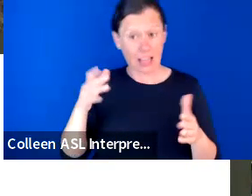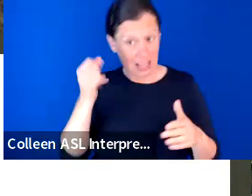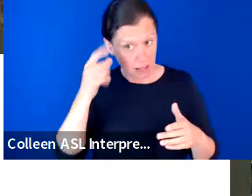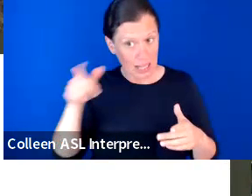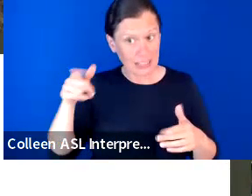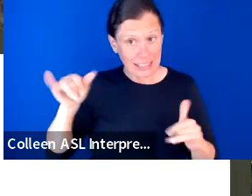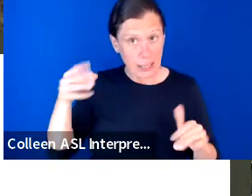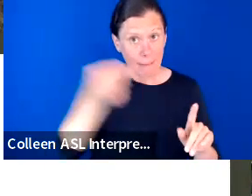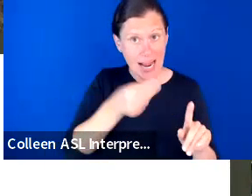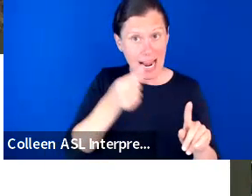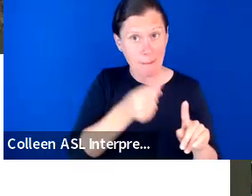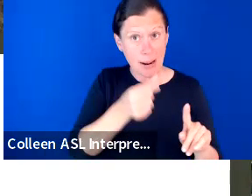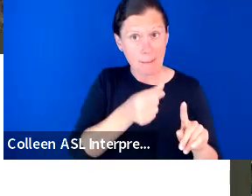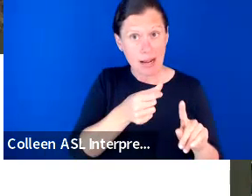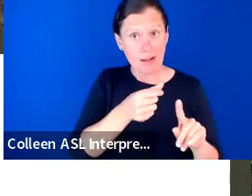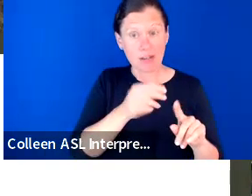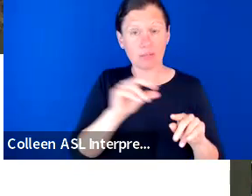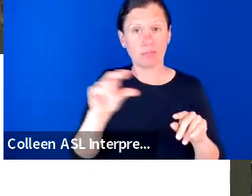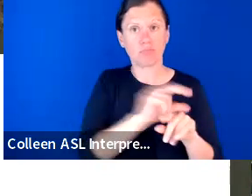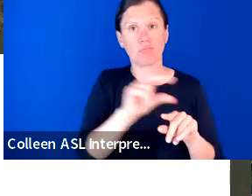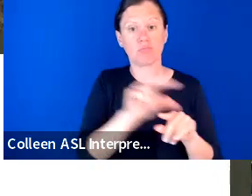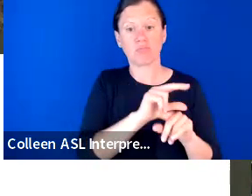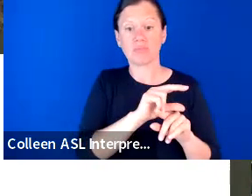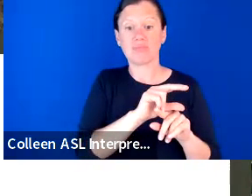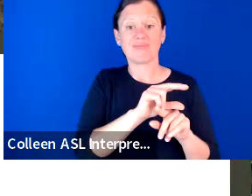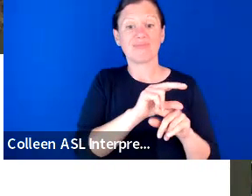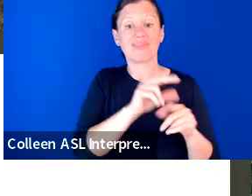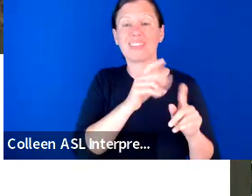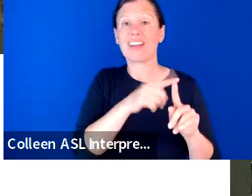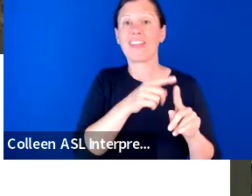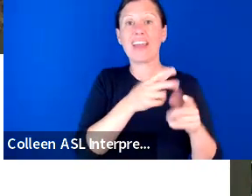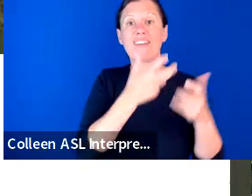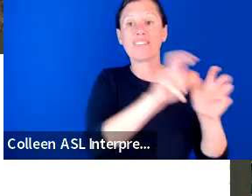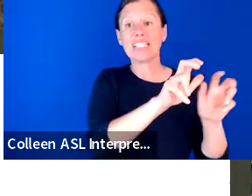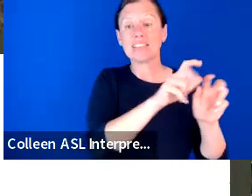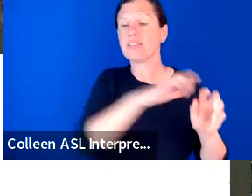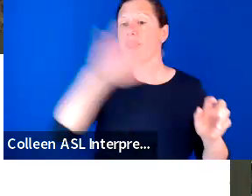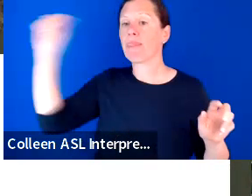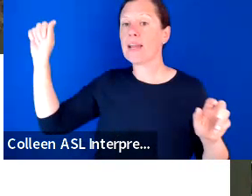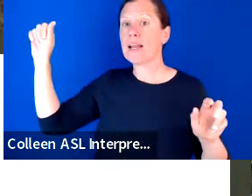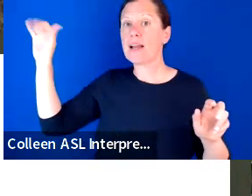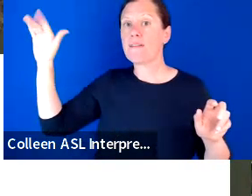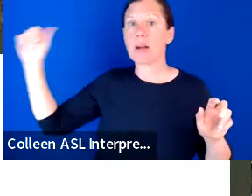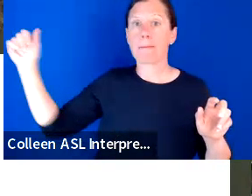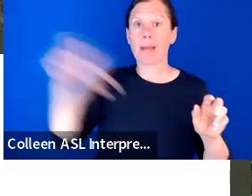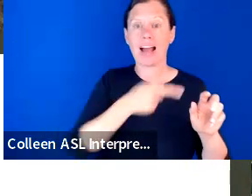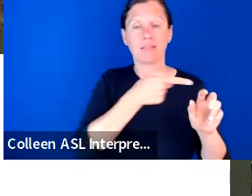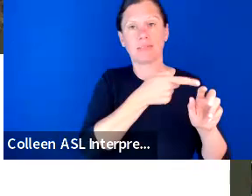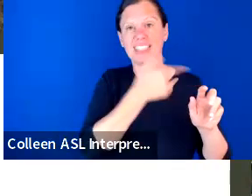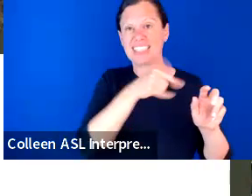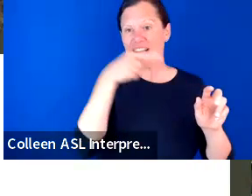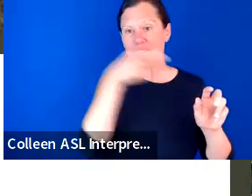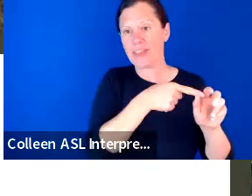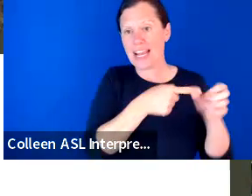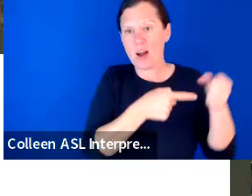years, if you did leave the state and then you came back and you needed care, your vesting would still be there for you, and you could use